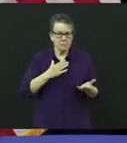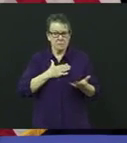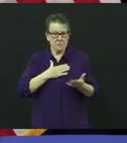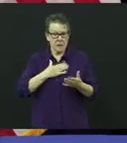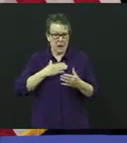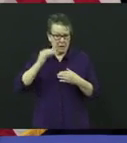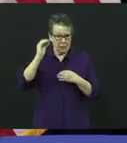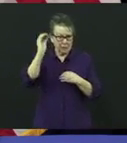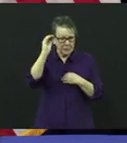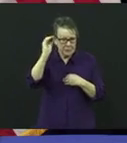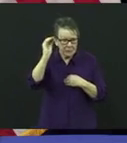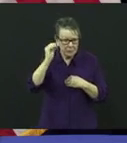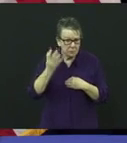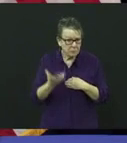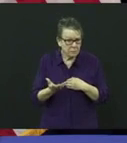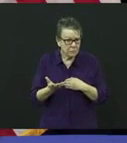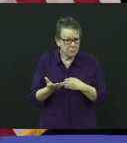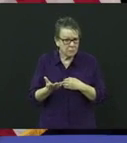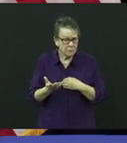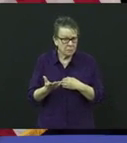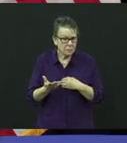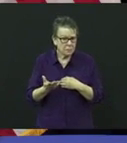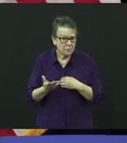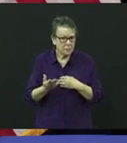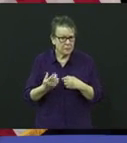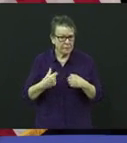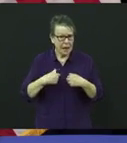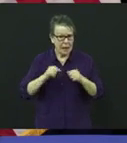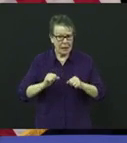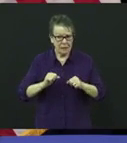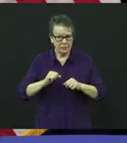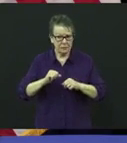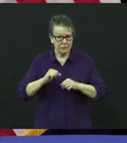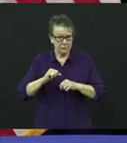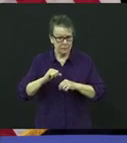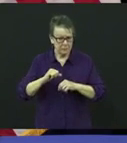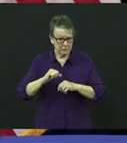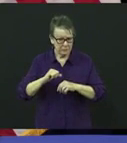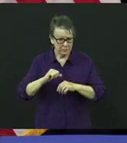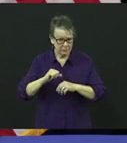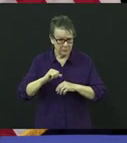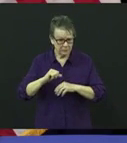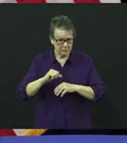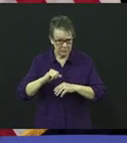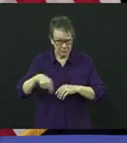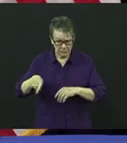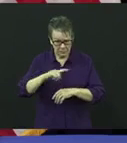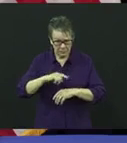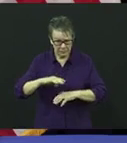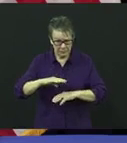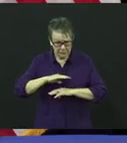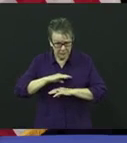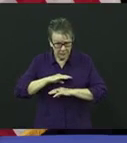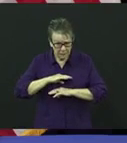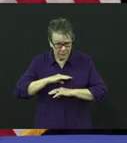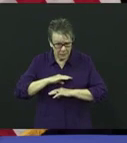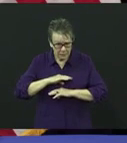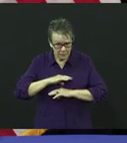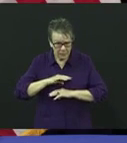be satisfied and we can be satisfied that first responders, healthcare workers can have their daycare